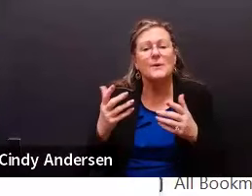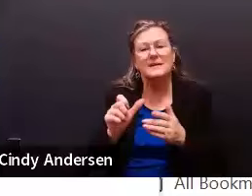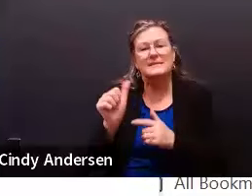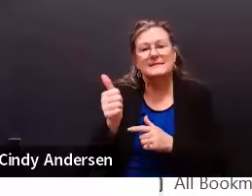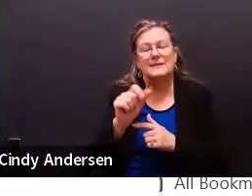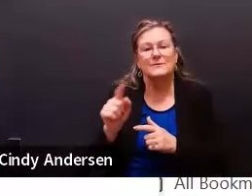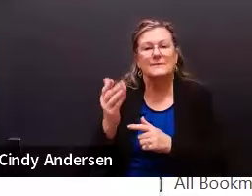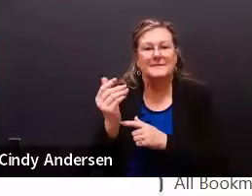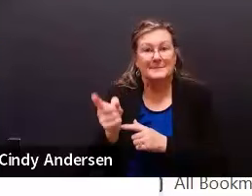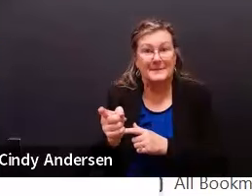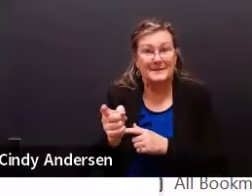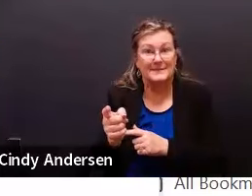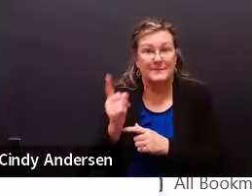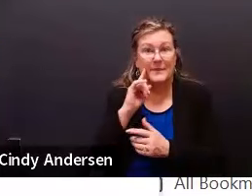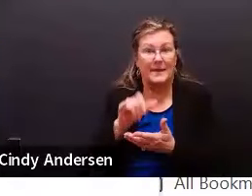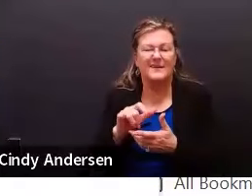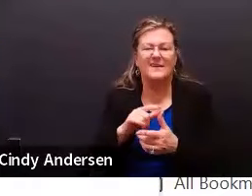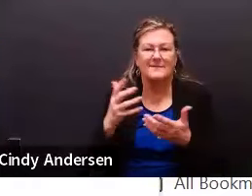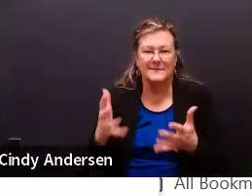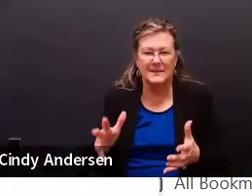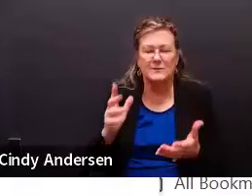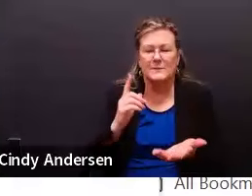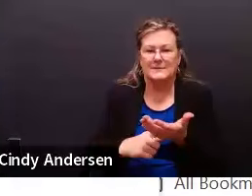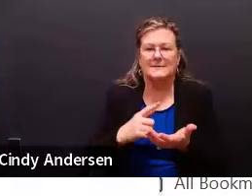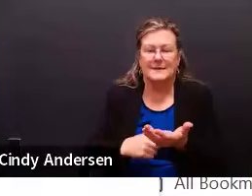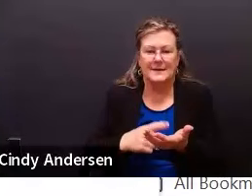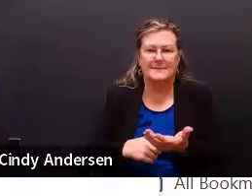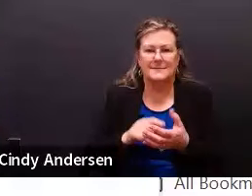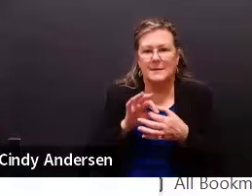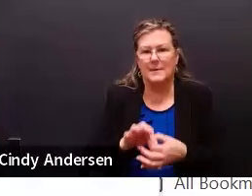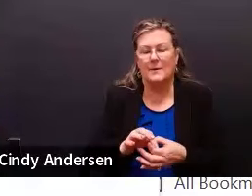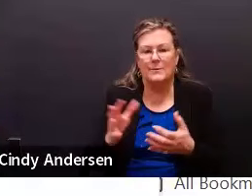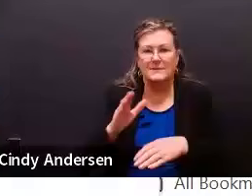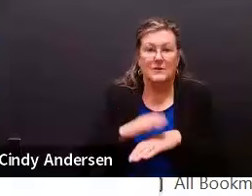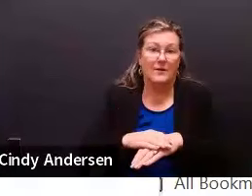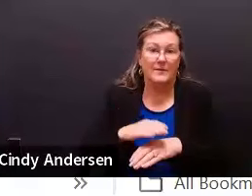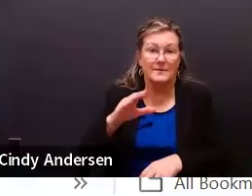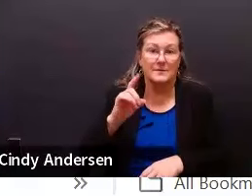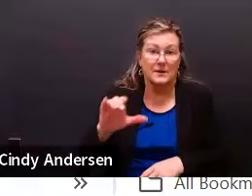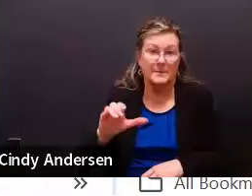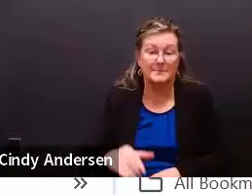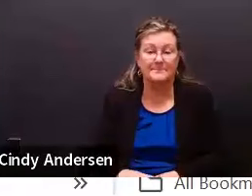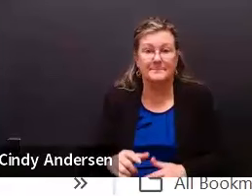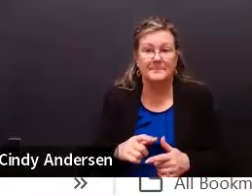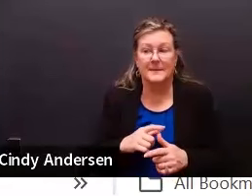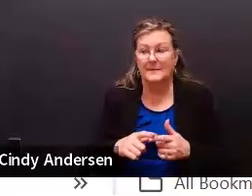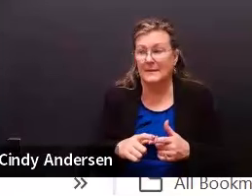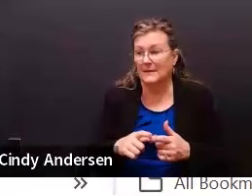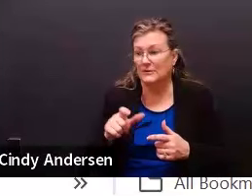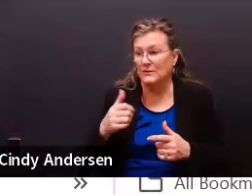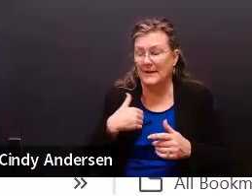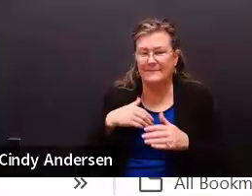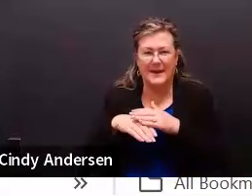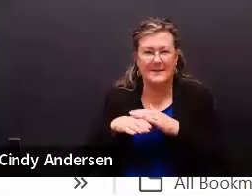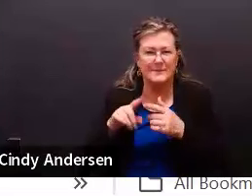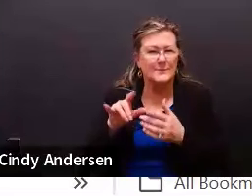10 to 15 minutes, and then I think we'll have a discussion at the end about what's on the document. And you should have